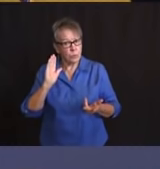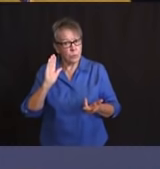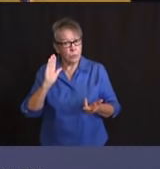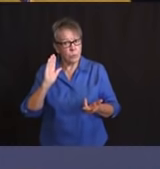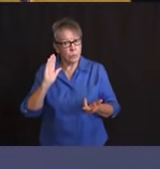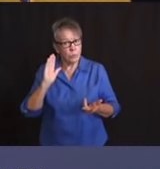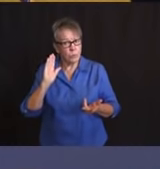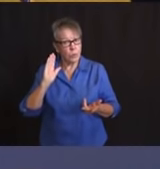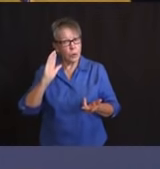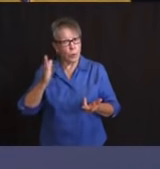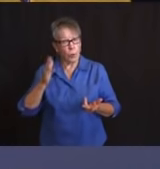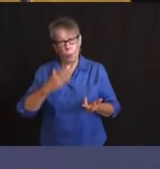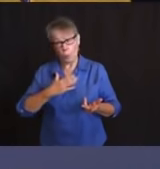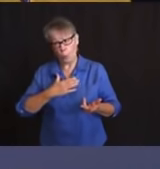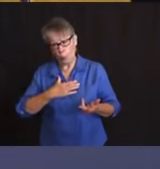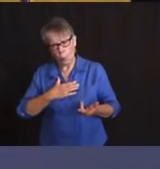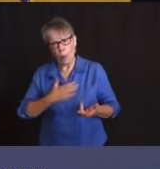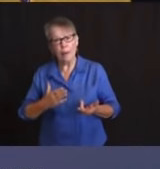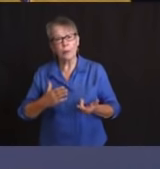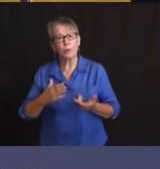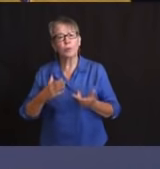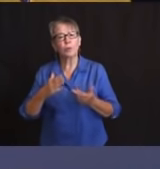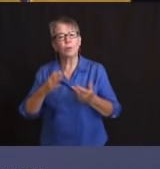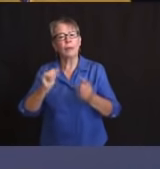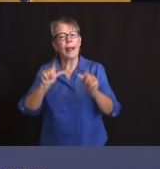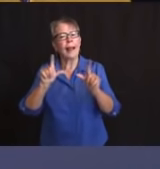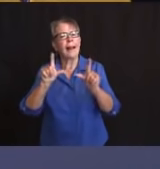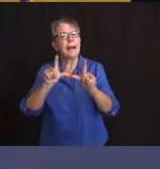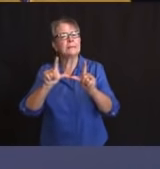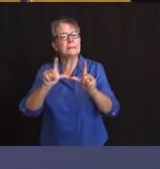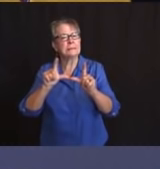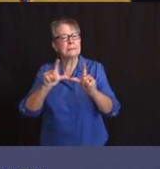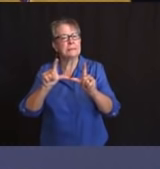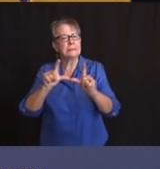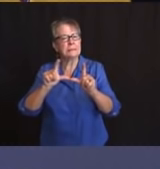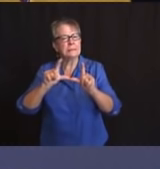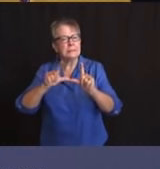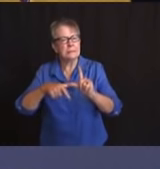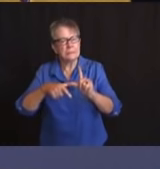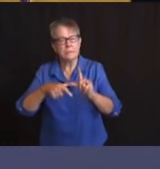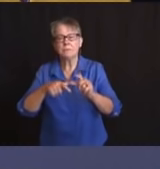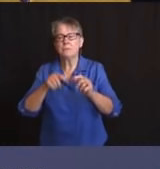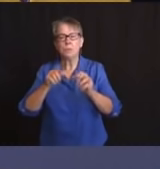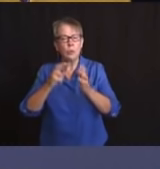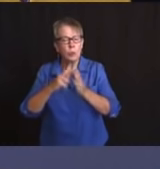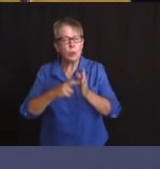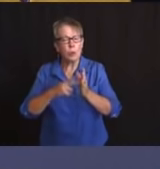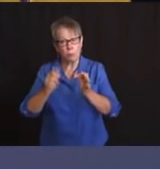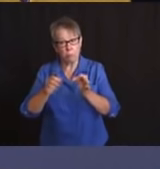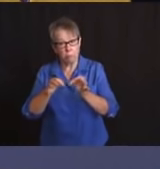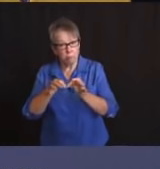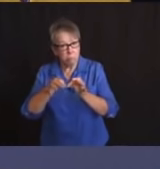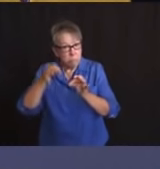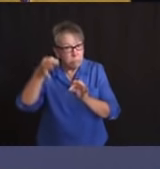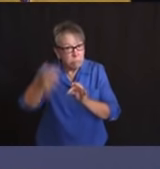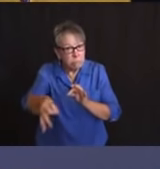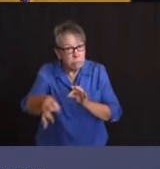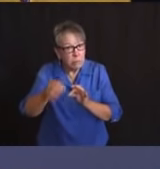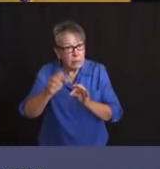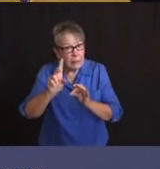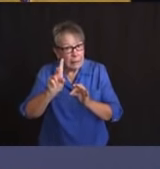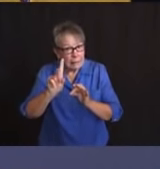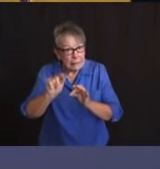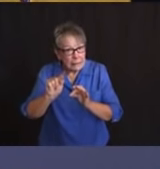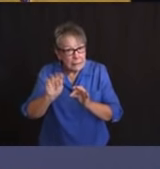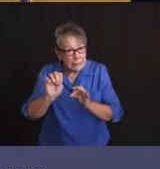your budget cut of $11 million for the school-based youth services program? There's been a groundswell of support for this successful